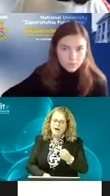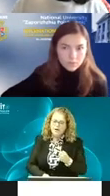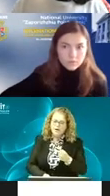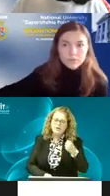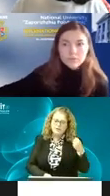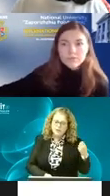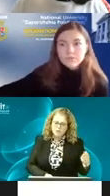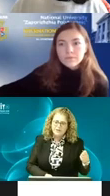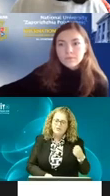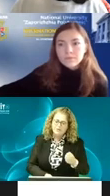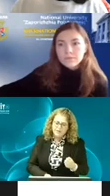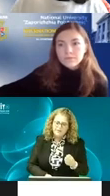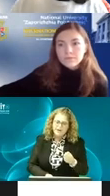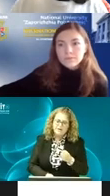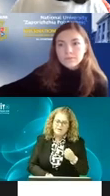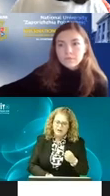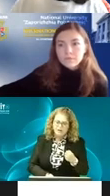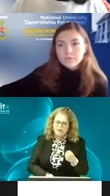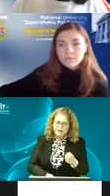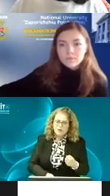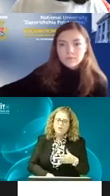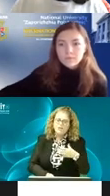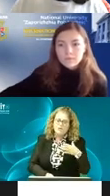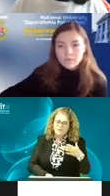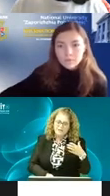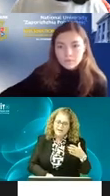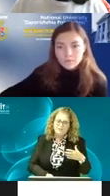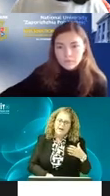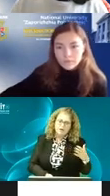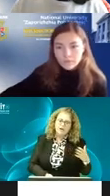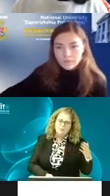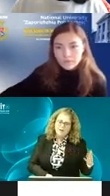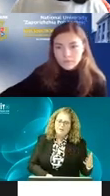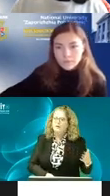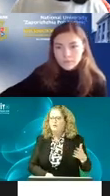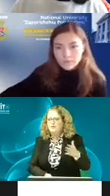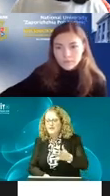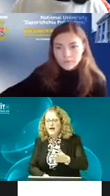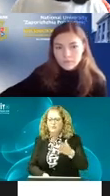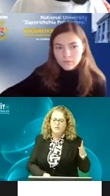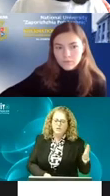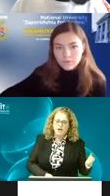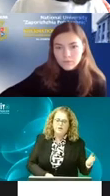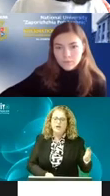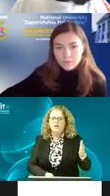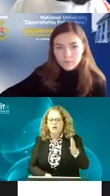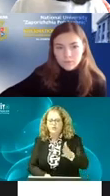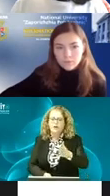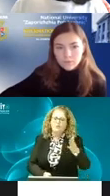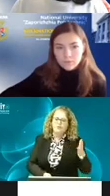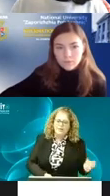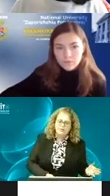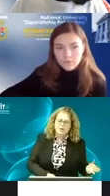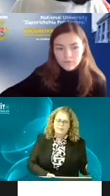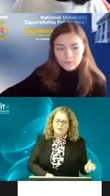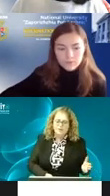with other students from different faculties, which is the first time they actually meet design with engineering, software